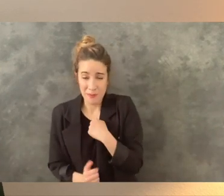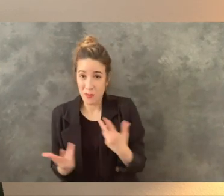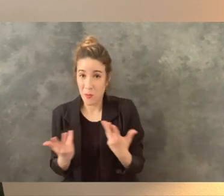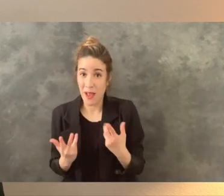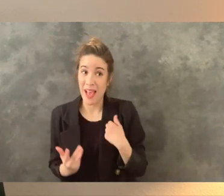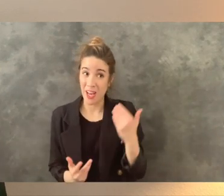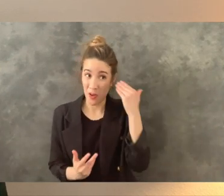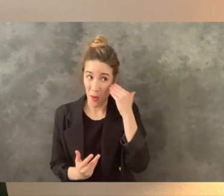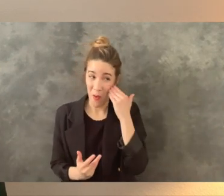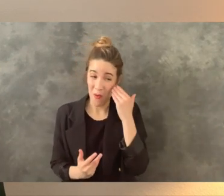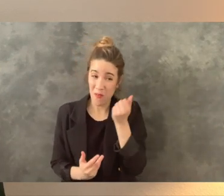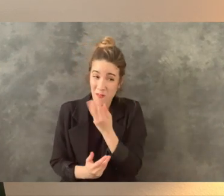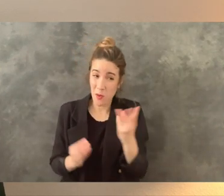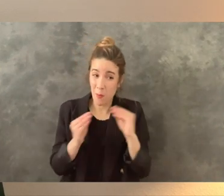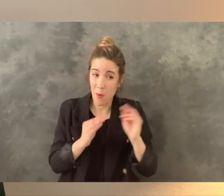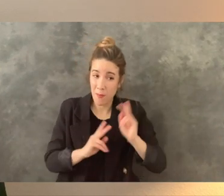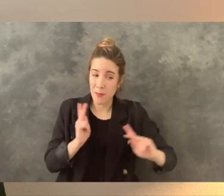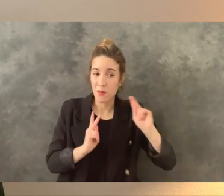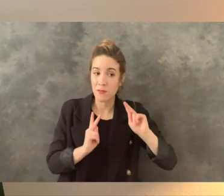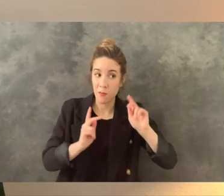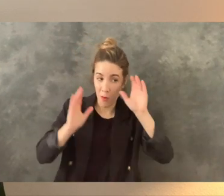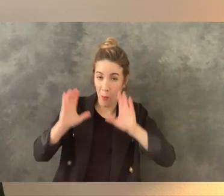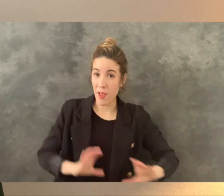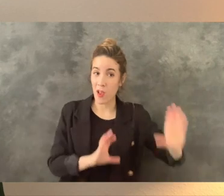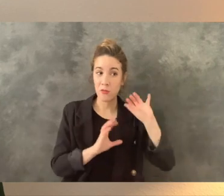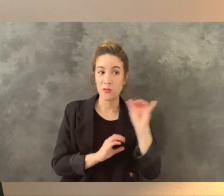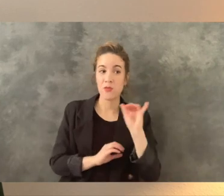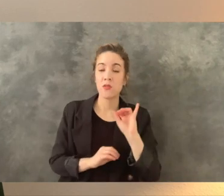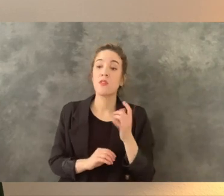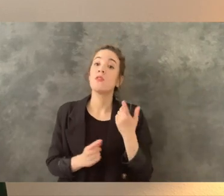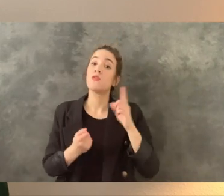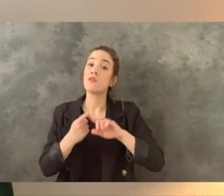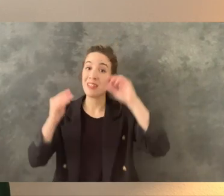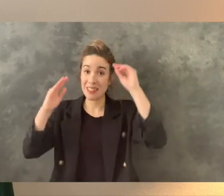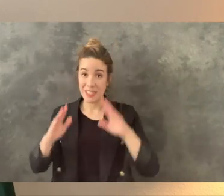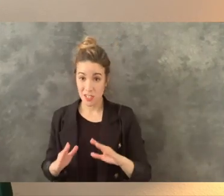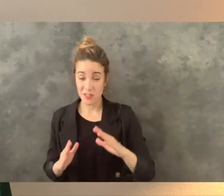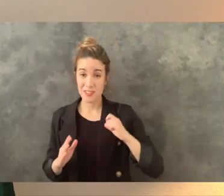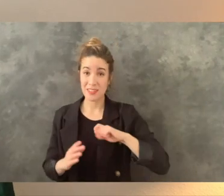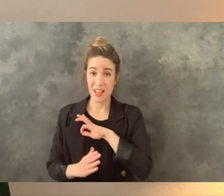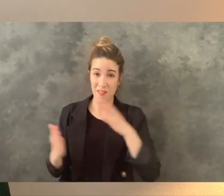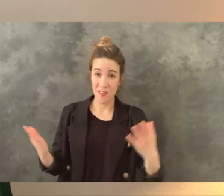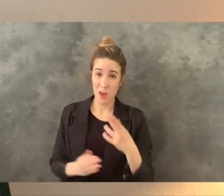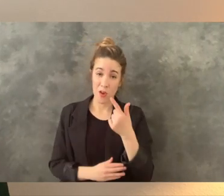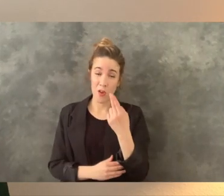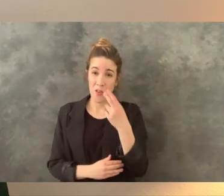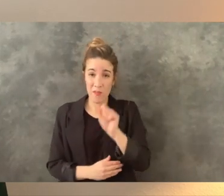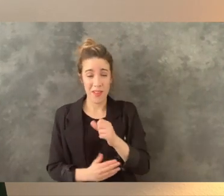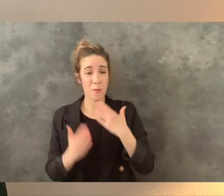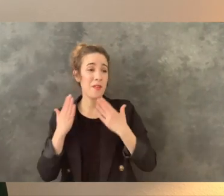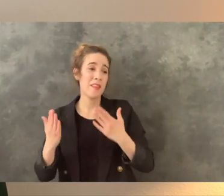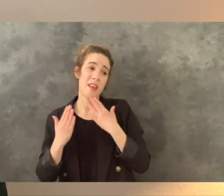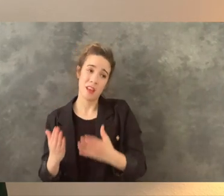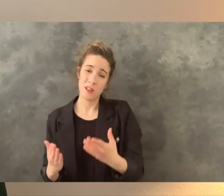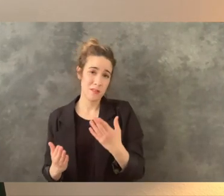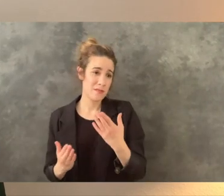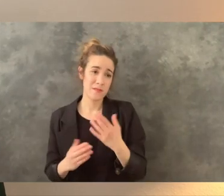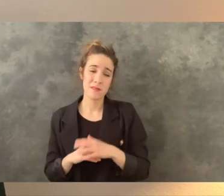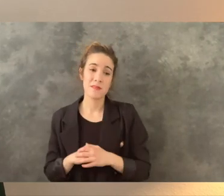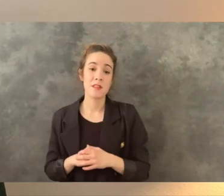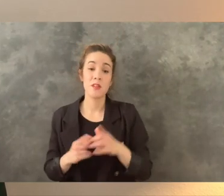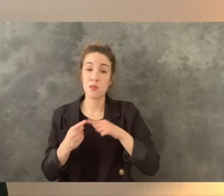me. To all the teachers and staff at Gulf High, I'd like to thank you for taking the time to make high school memorable for all of